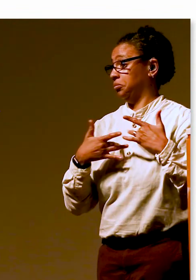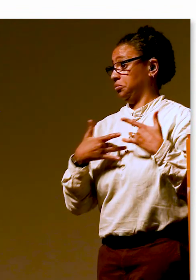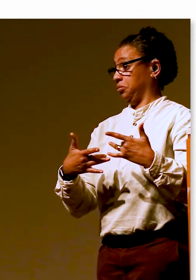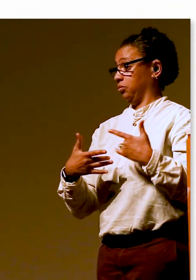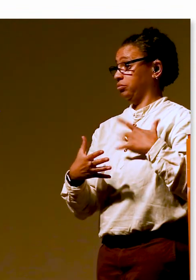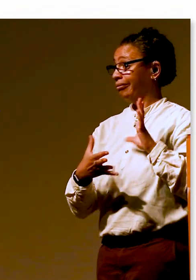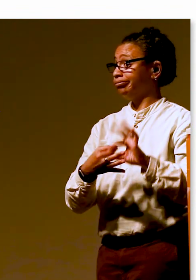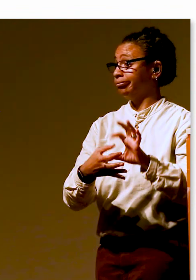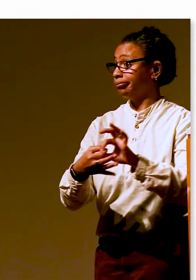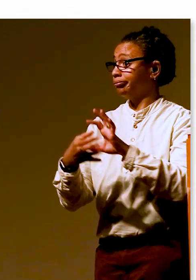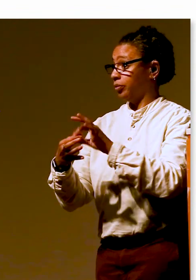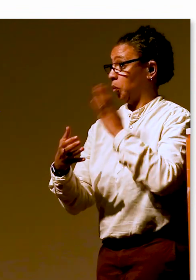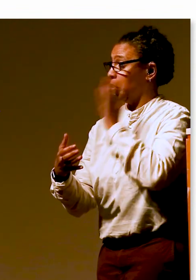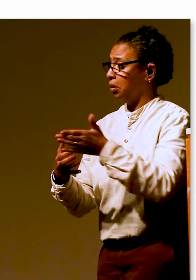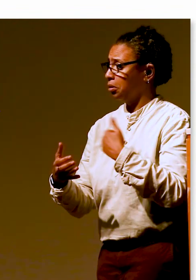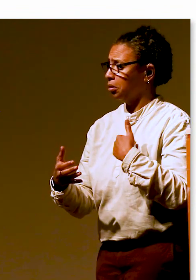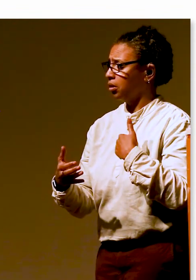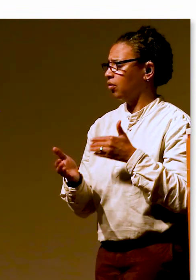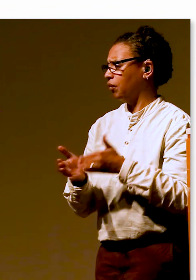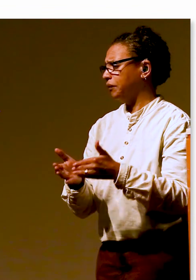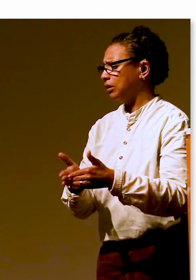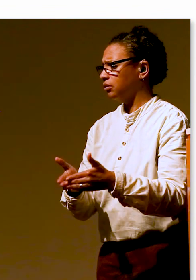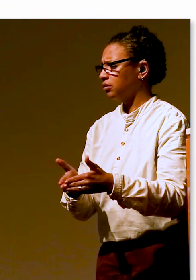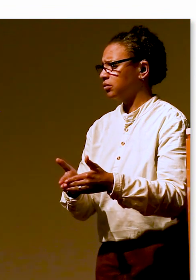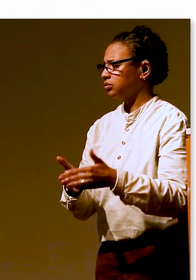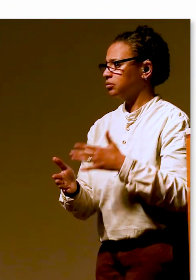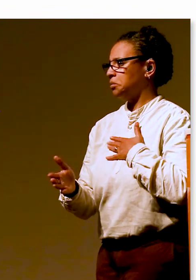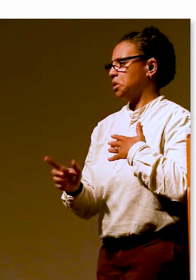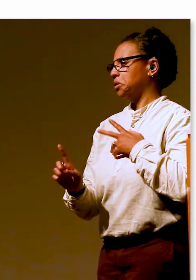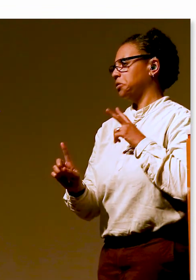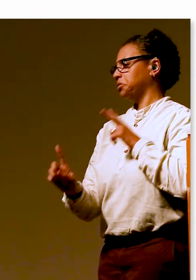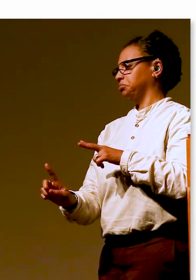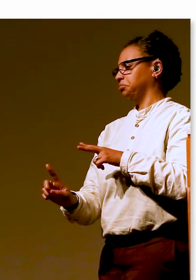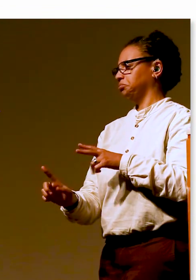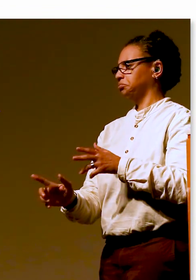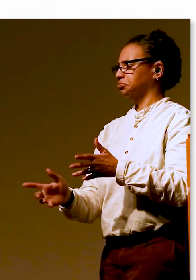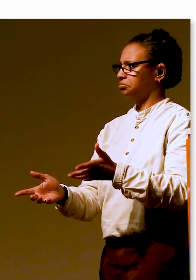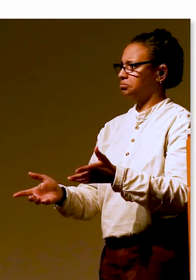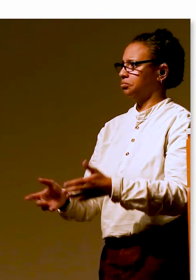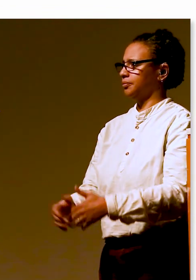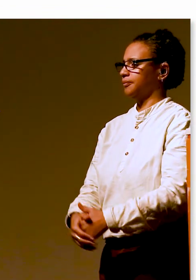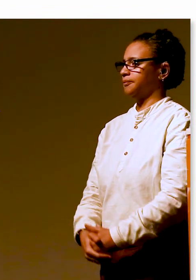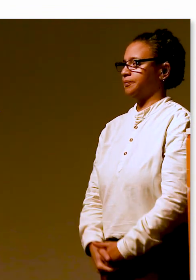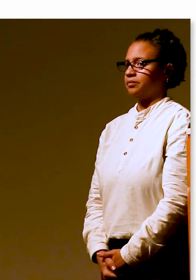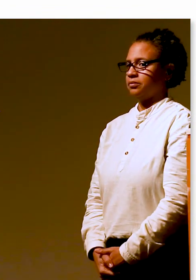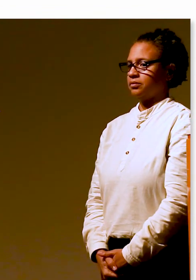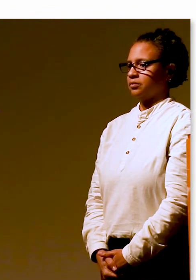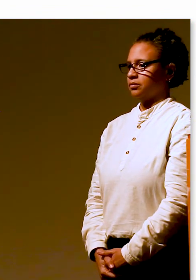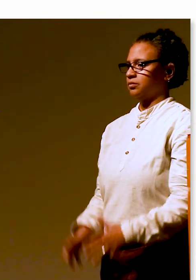out is a lot of the work that I've been trying to do recently. But that's just my personal opinion,